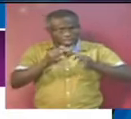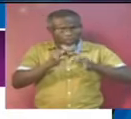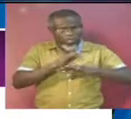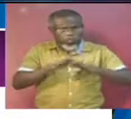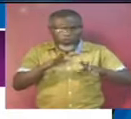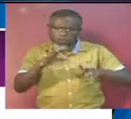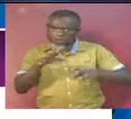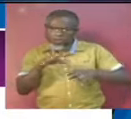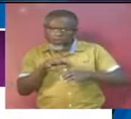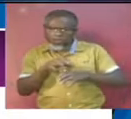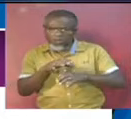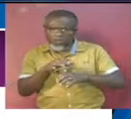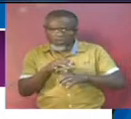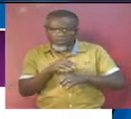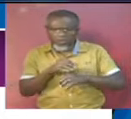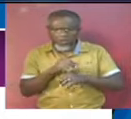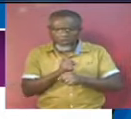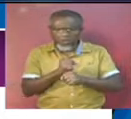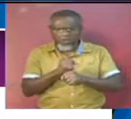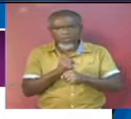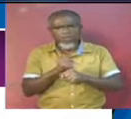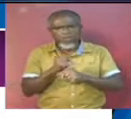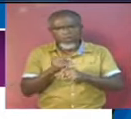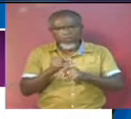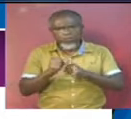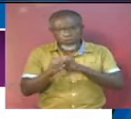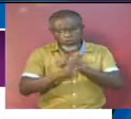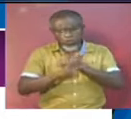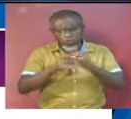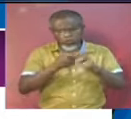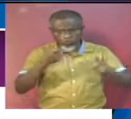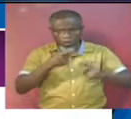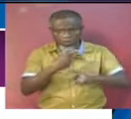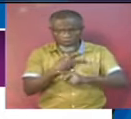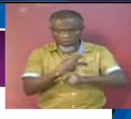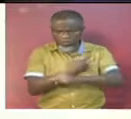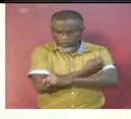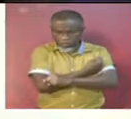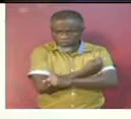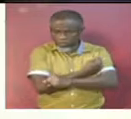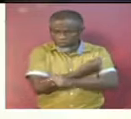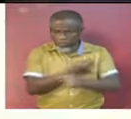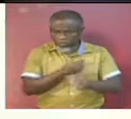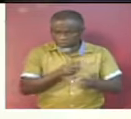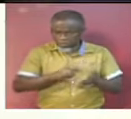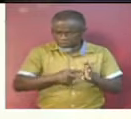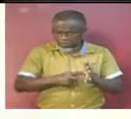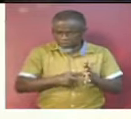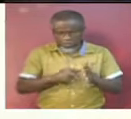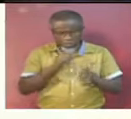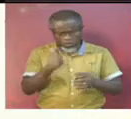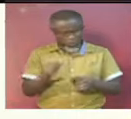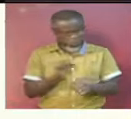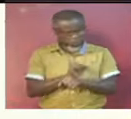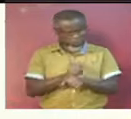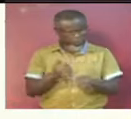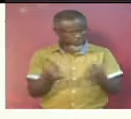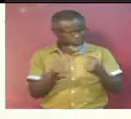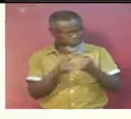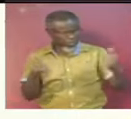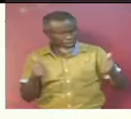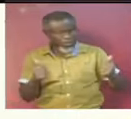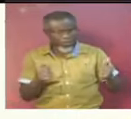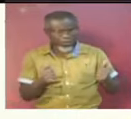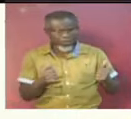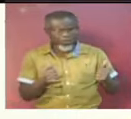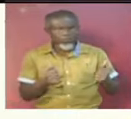vaccine does not work? Okay, thanks. That's a good question also. Now, the short answer is no, it does not mean that. If you don't have